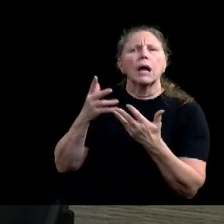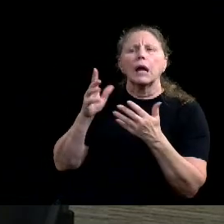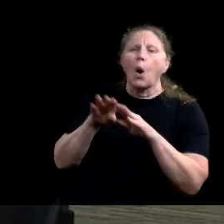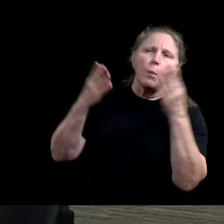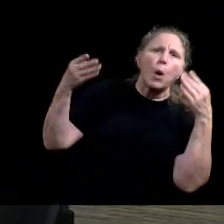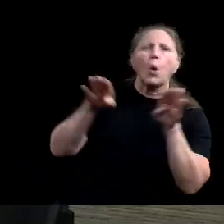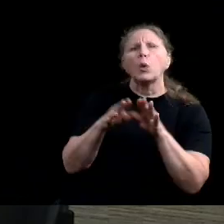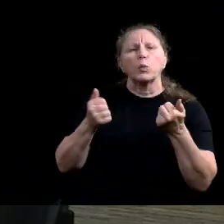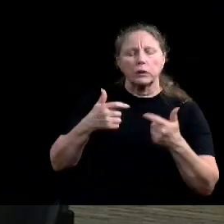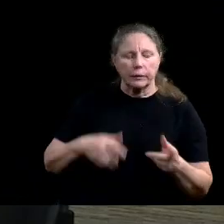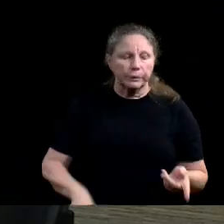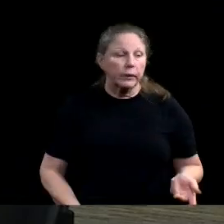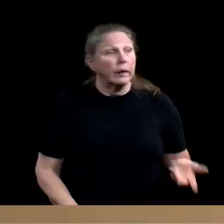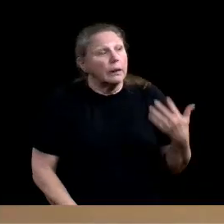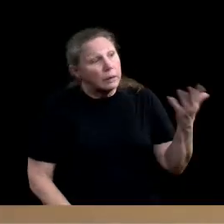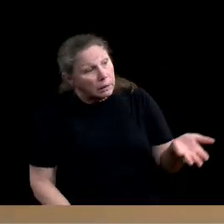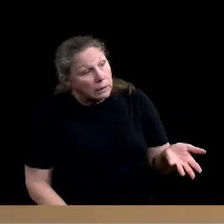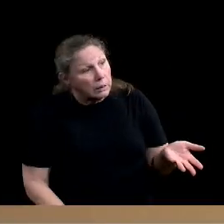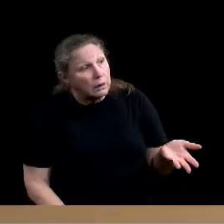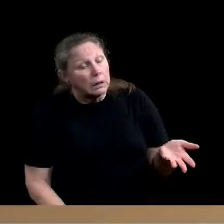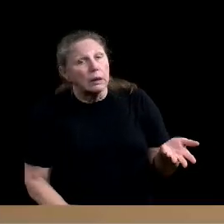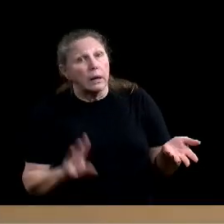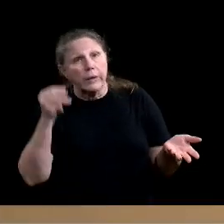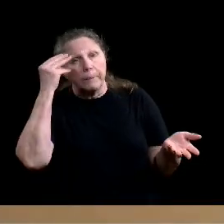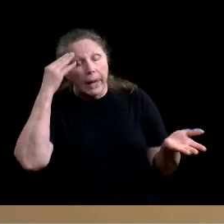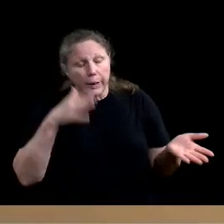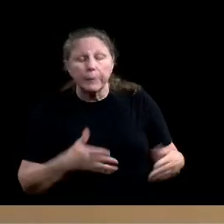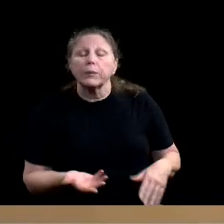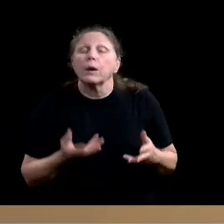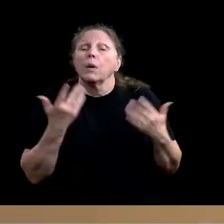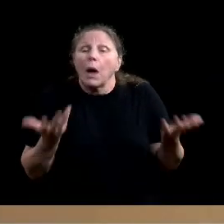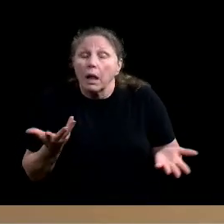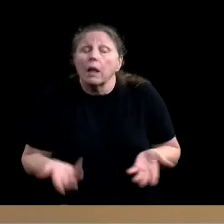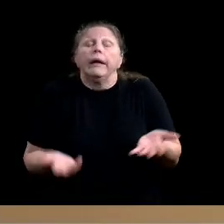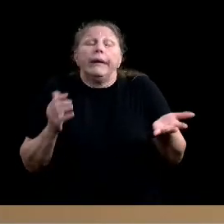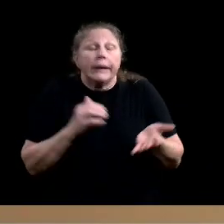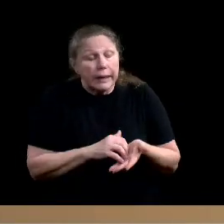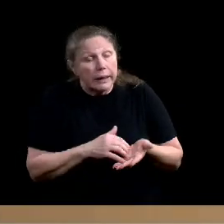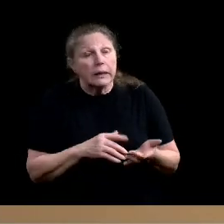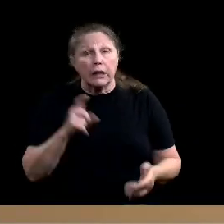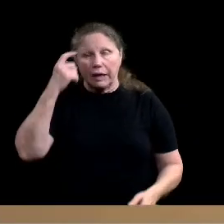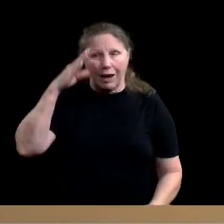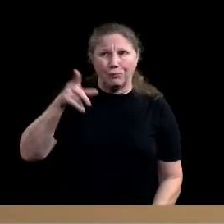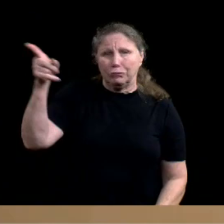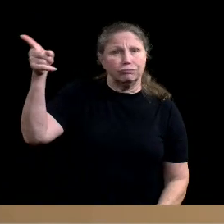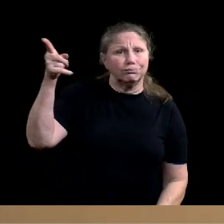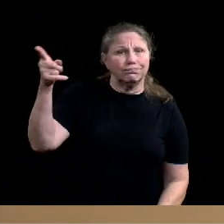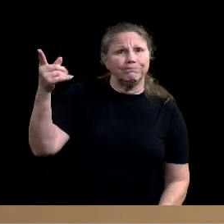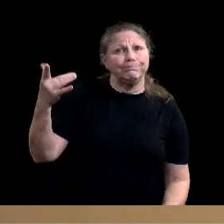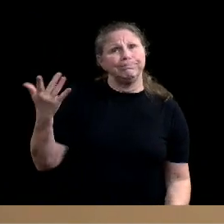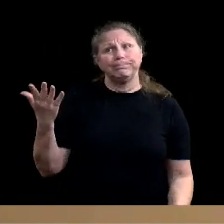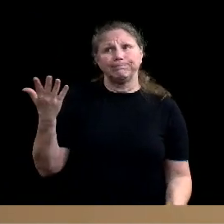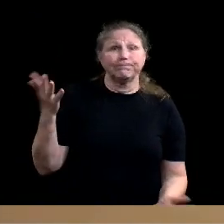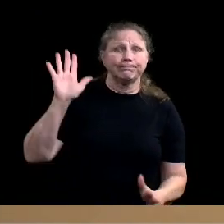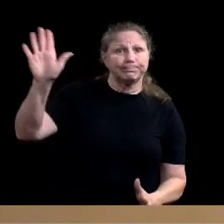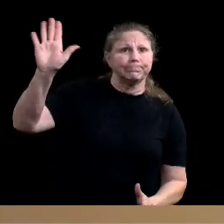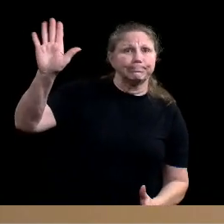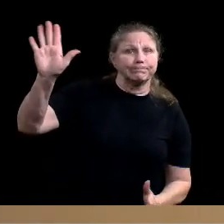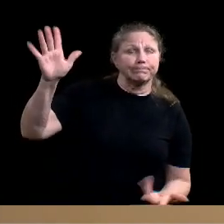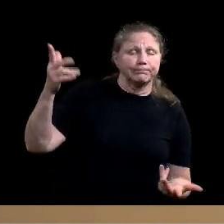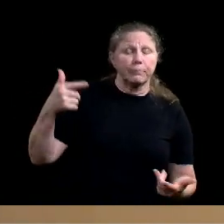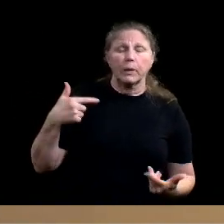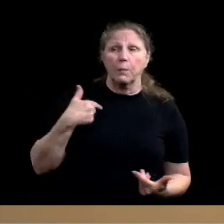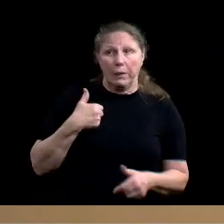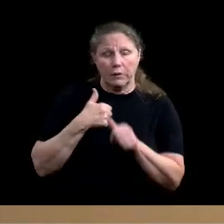we stand with the governor's orders, but we are working out a plan locally in case we have some degree of